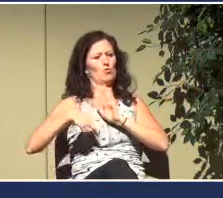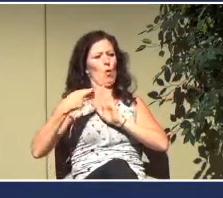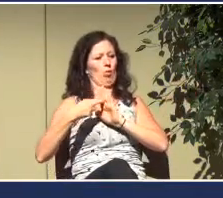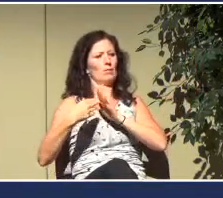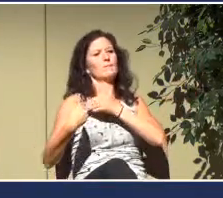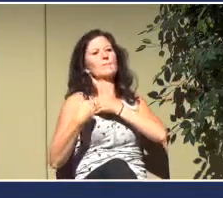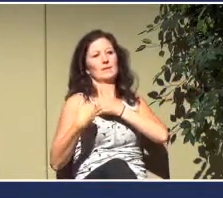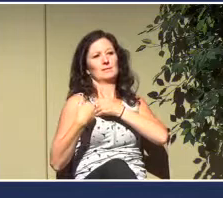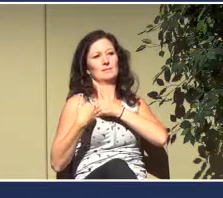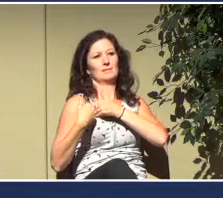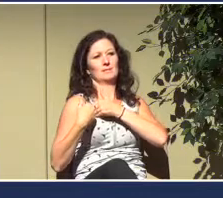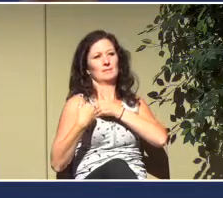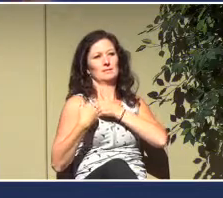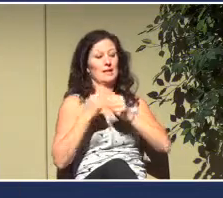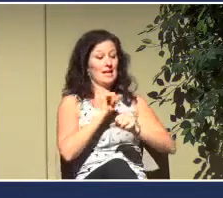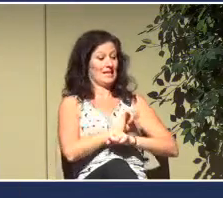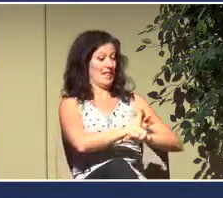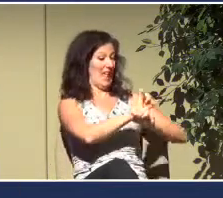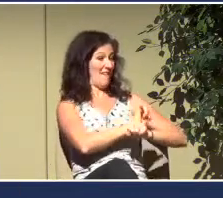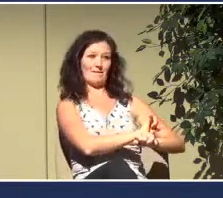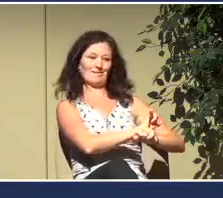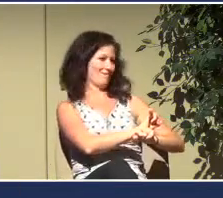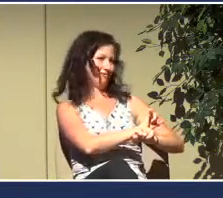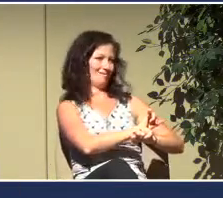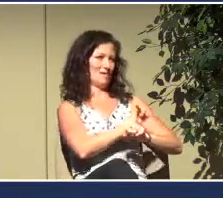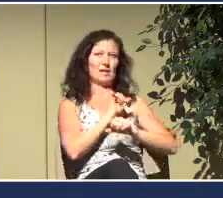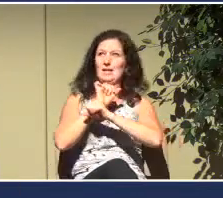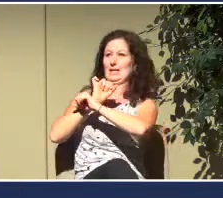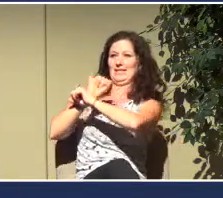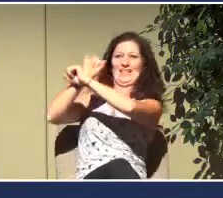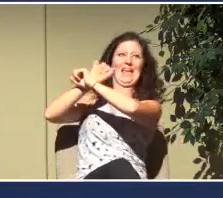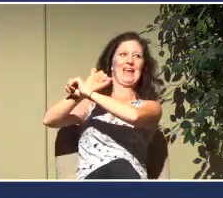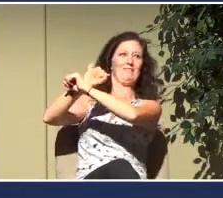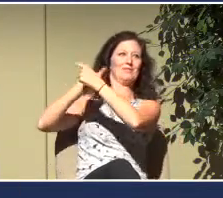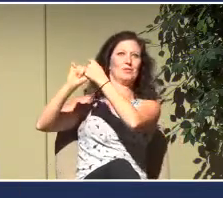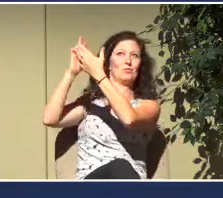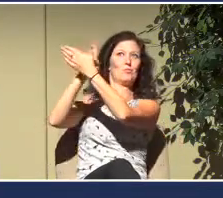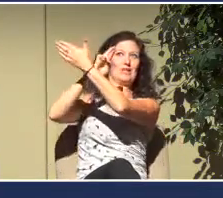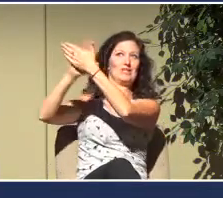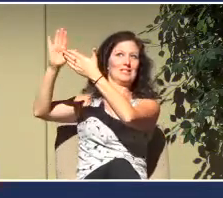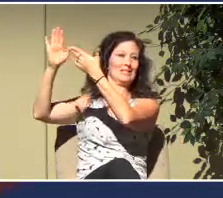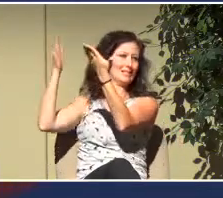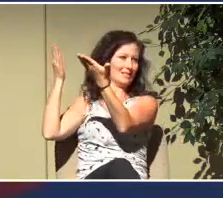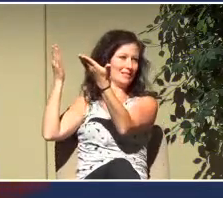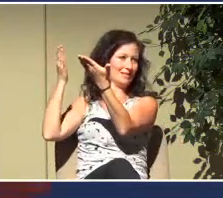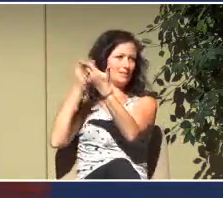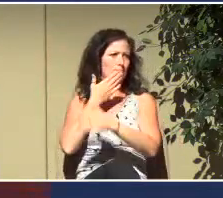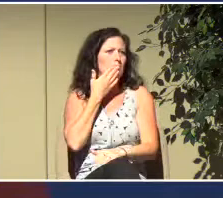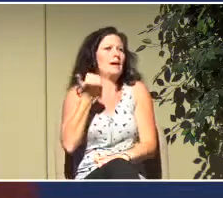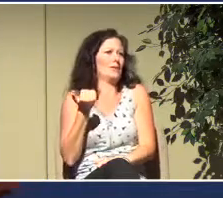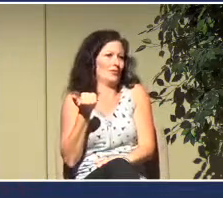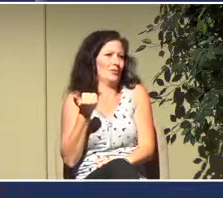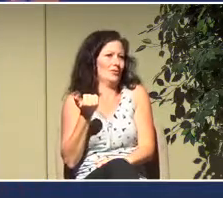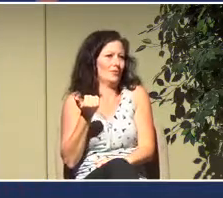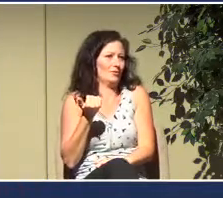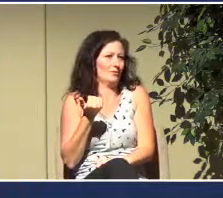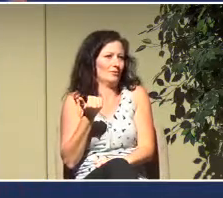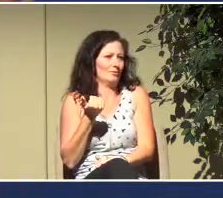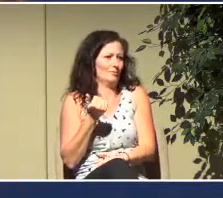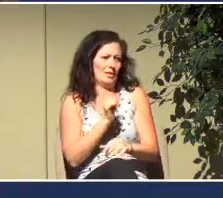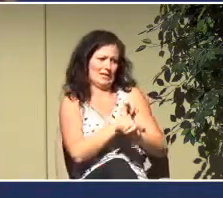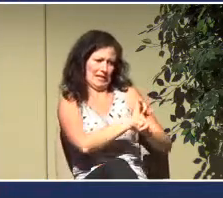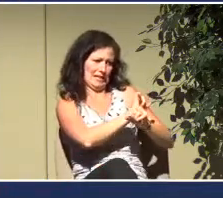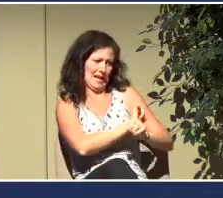6, we are now slaves to righteousness, which is a whole lot better than being a slave to sin. Okay, so what's an